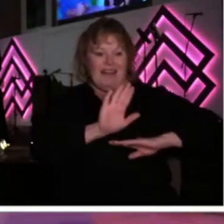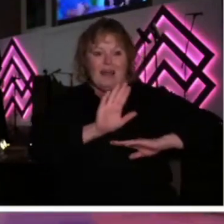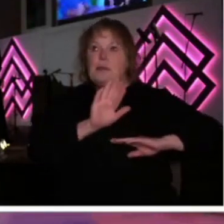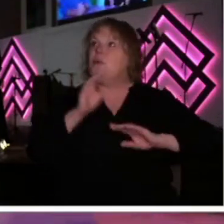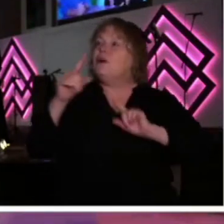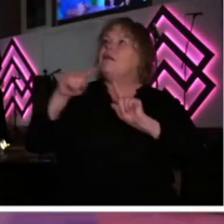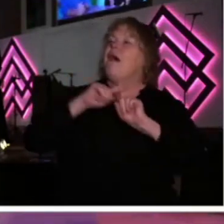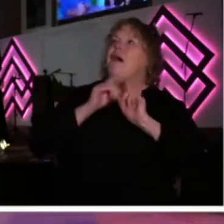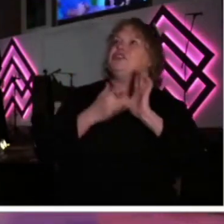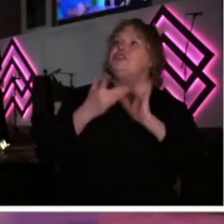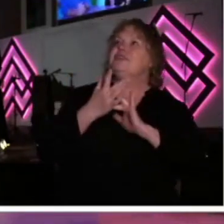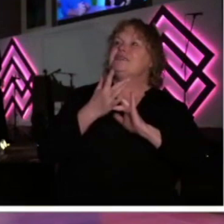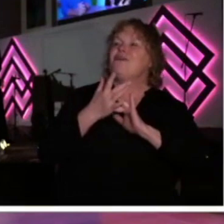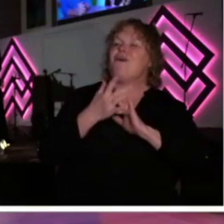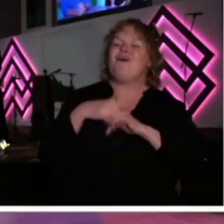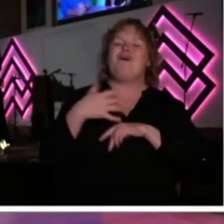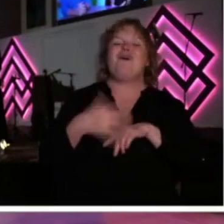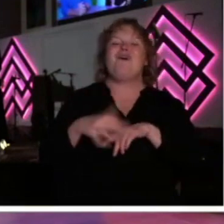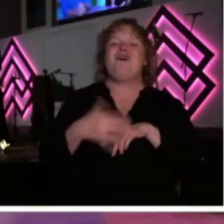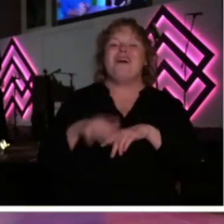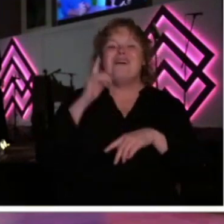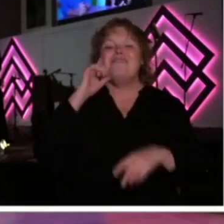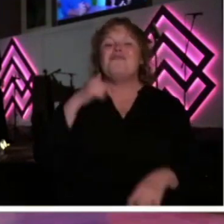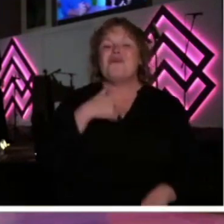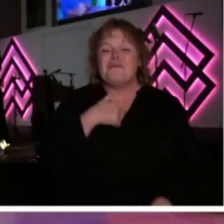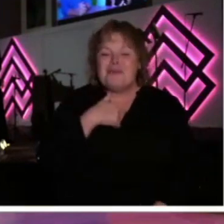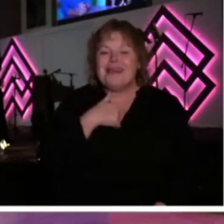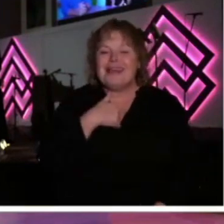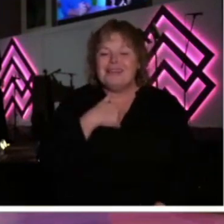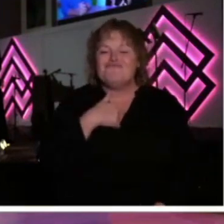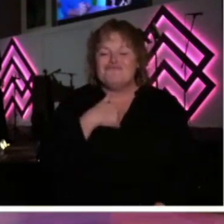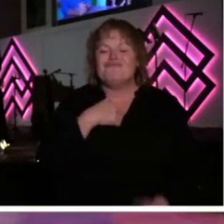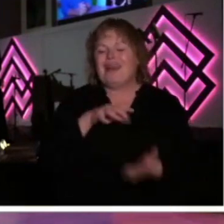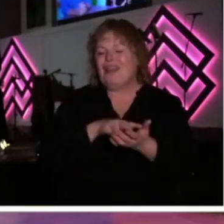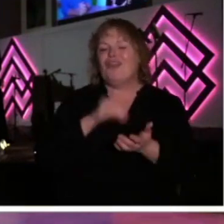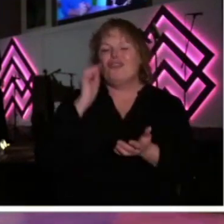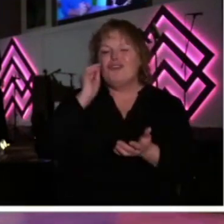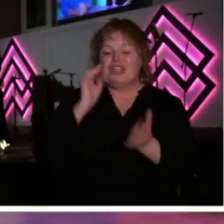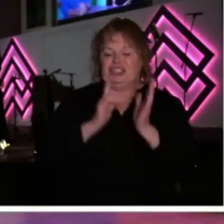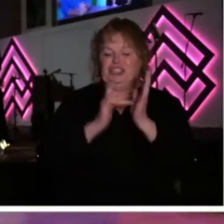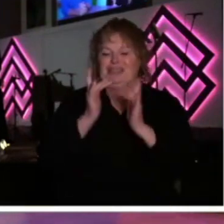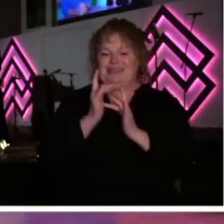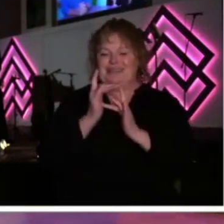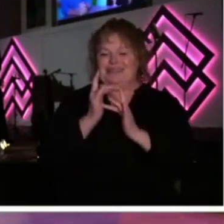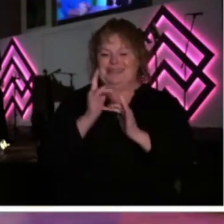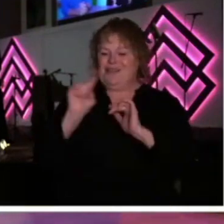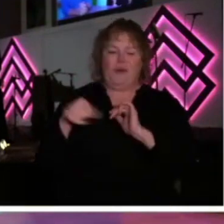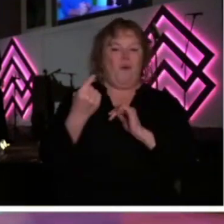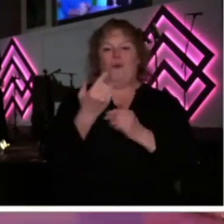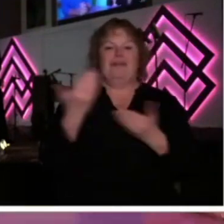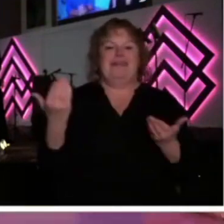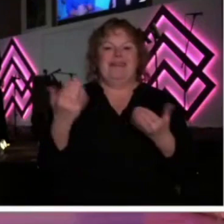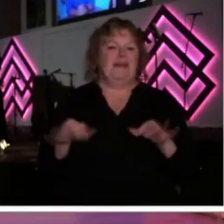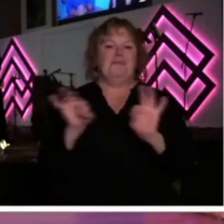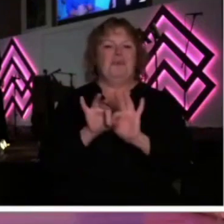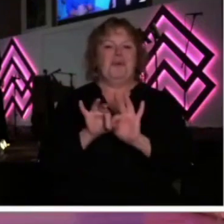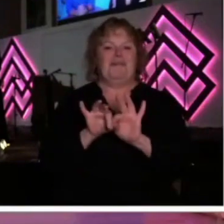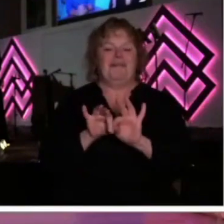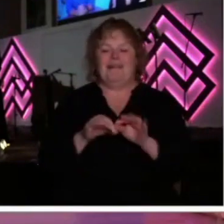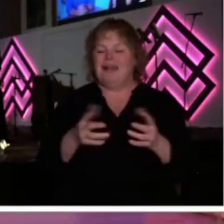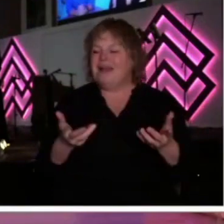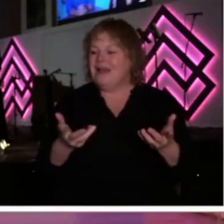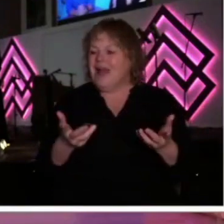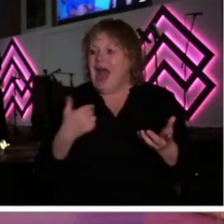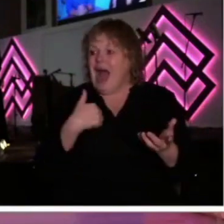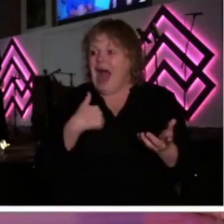you kind of, I feel like for me, I learned that Christ is the only thing that satisfies. You know, like